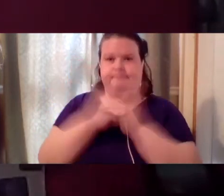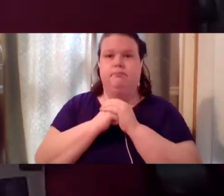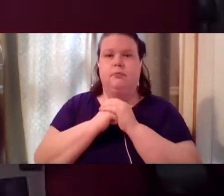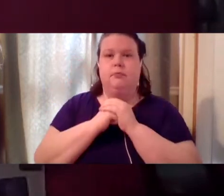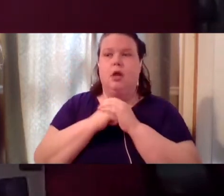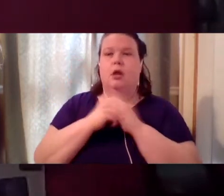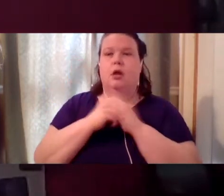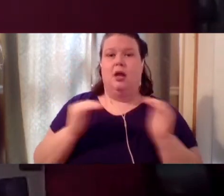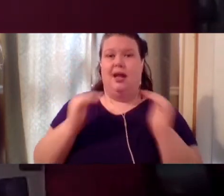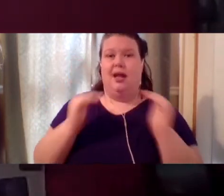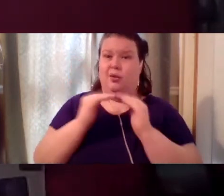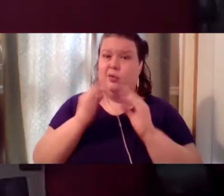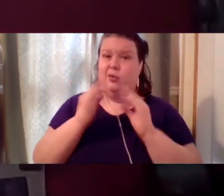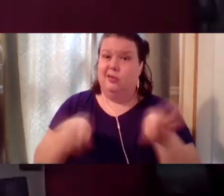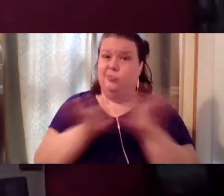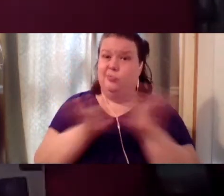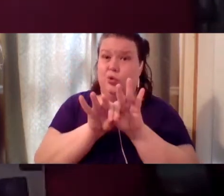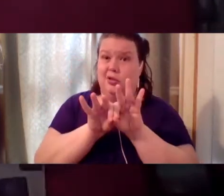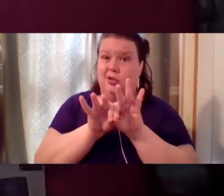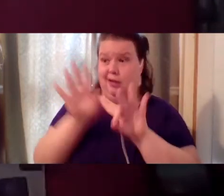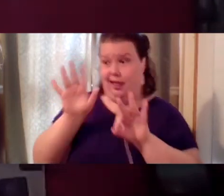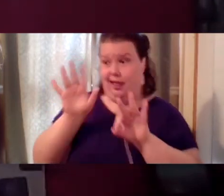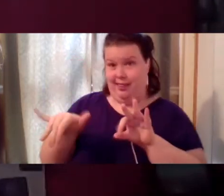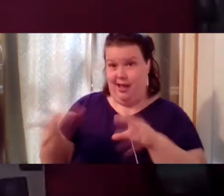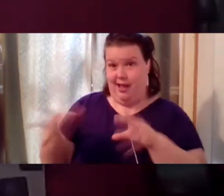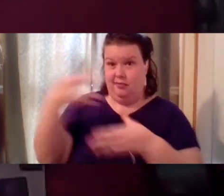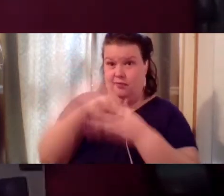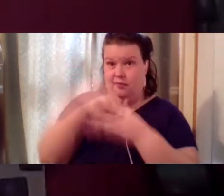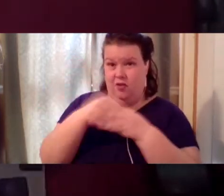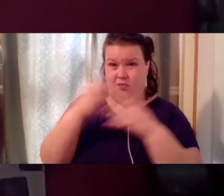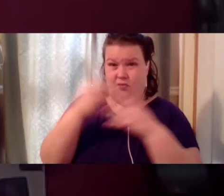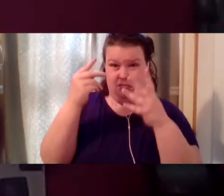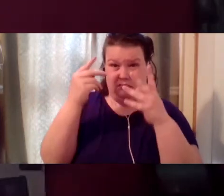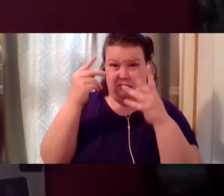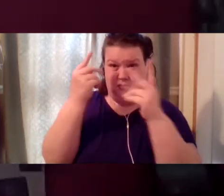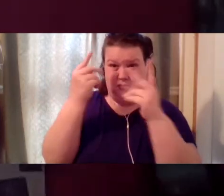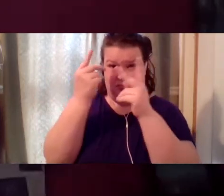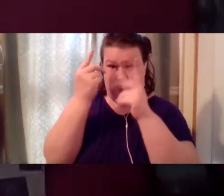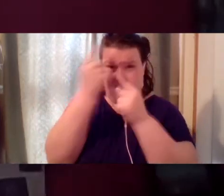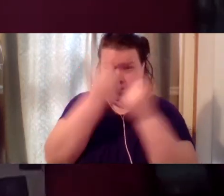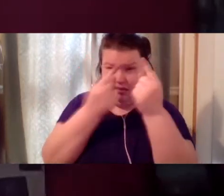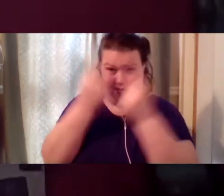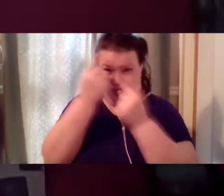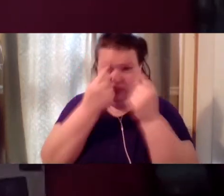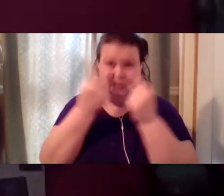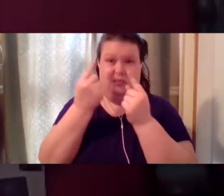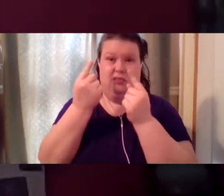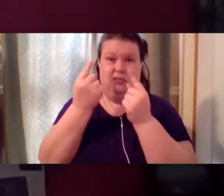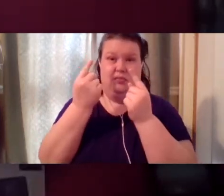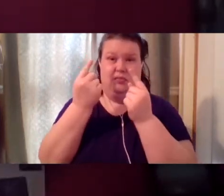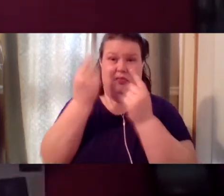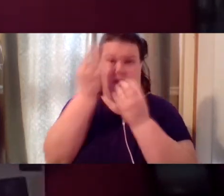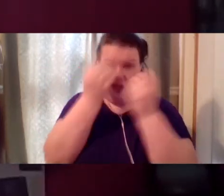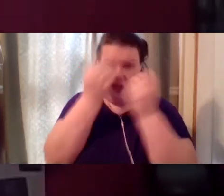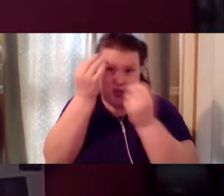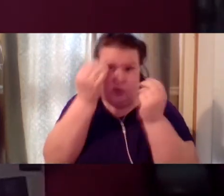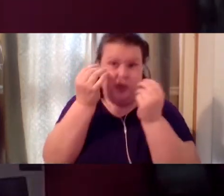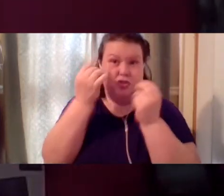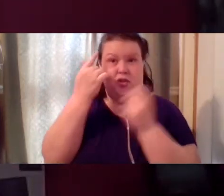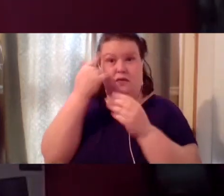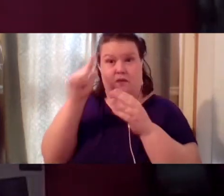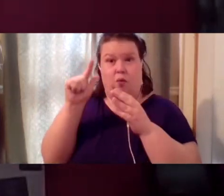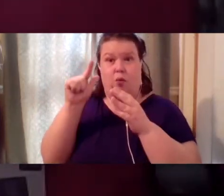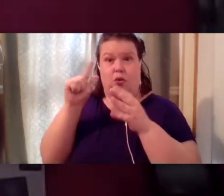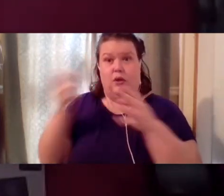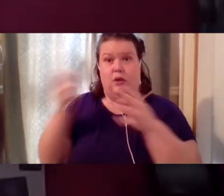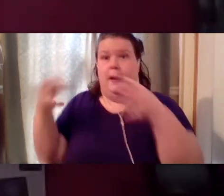having any consideration, um, when we're thinking about combining campuses like this and building new structures, not just with the